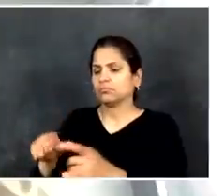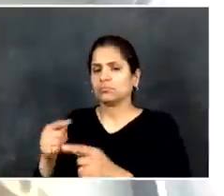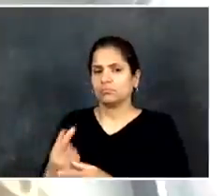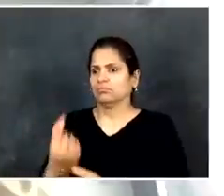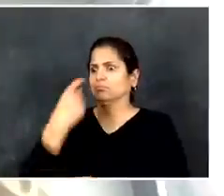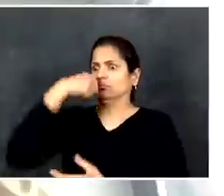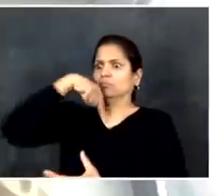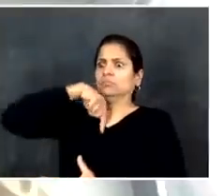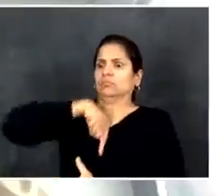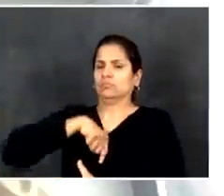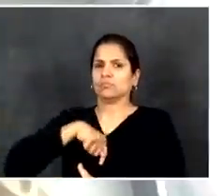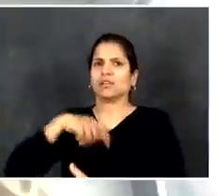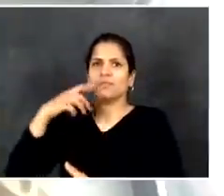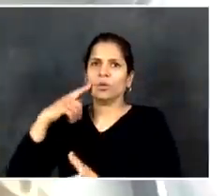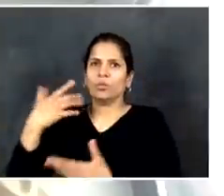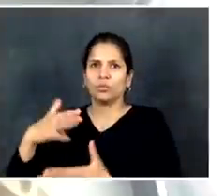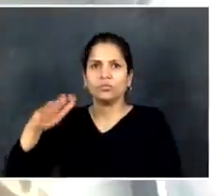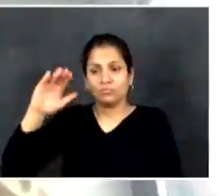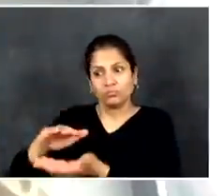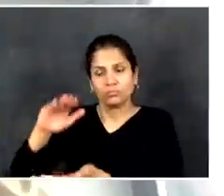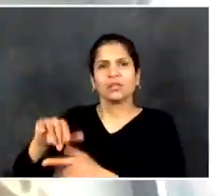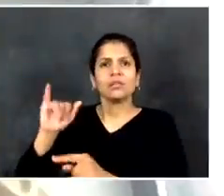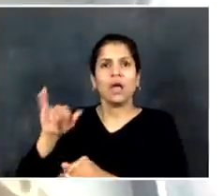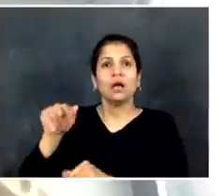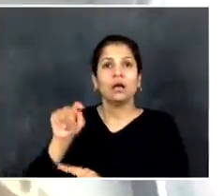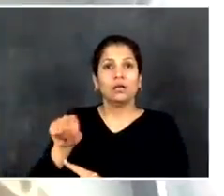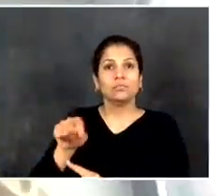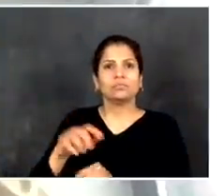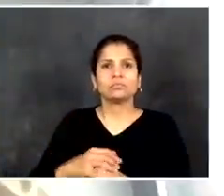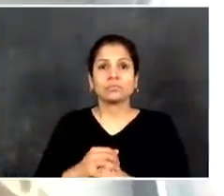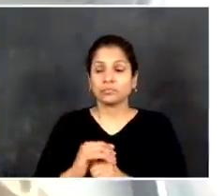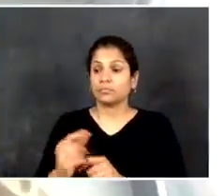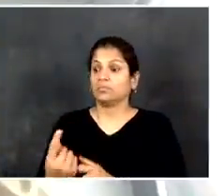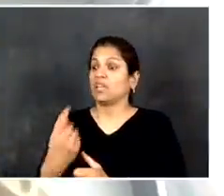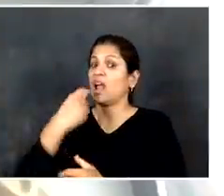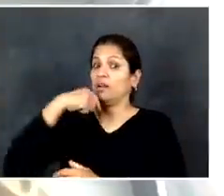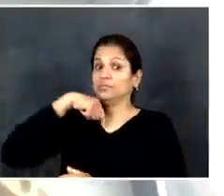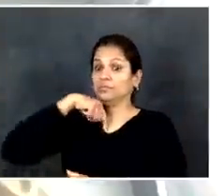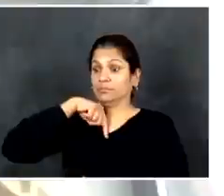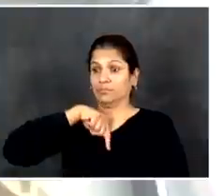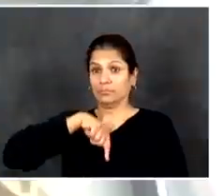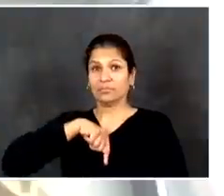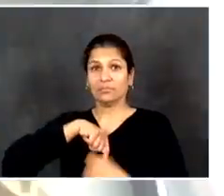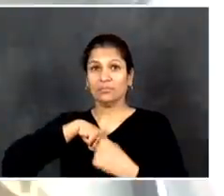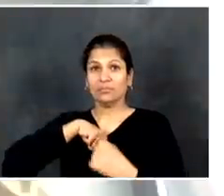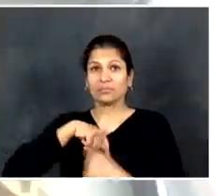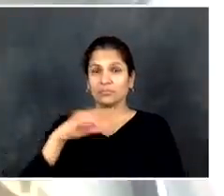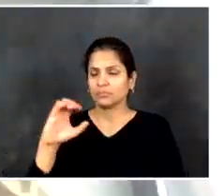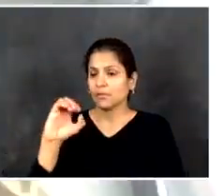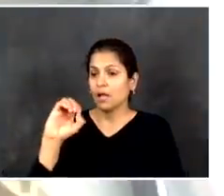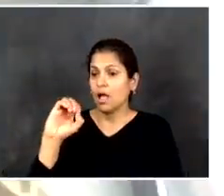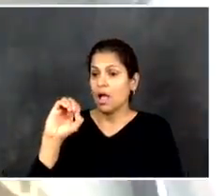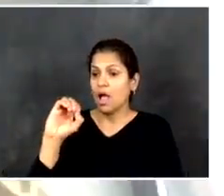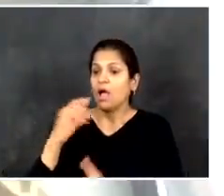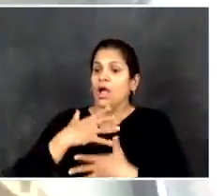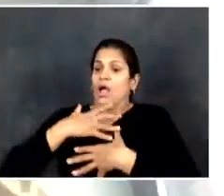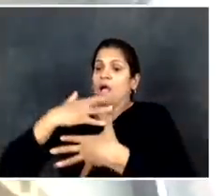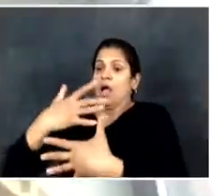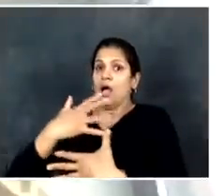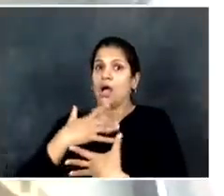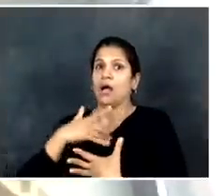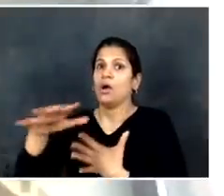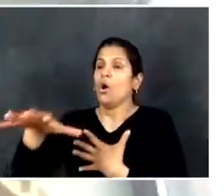into the tube that people have placed in their mouth and then down into their lungs. So you're essentially,